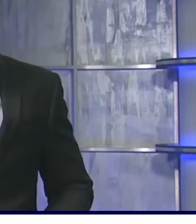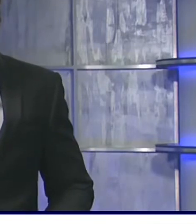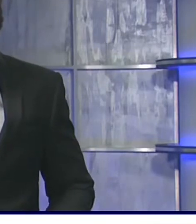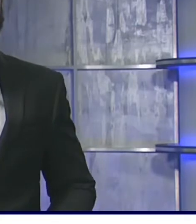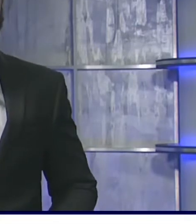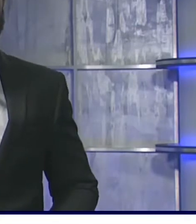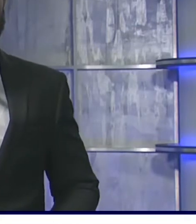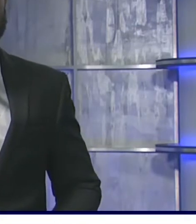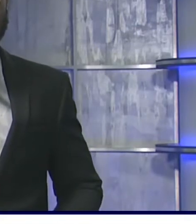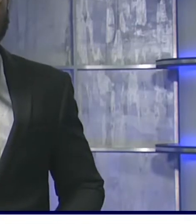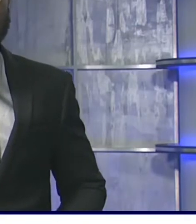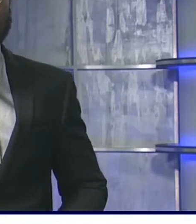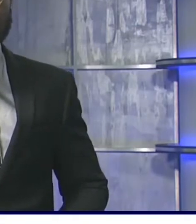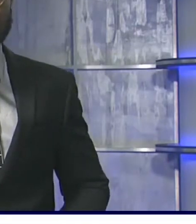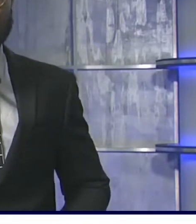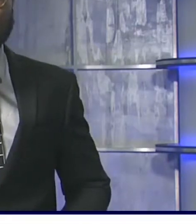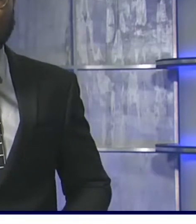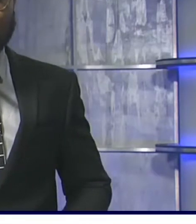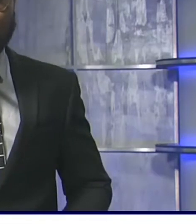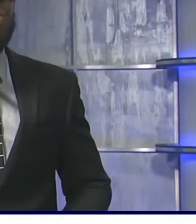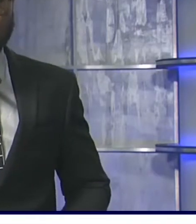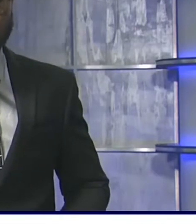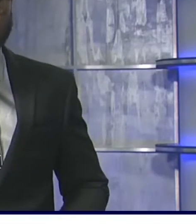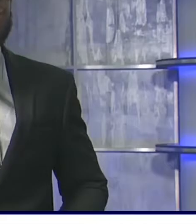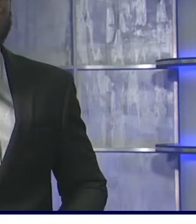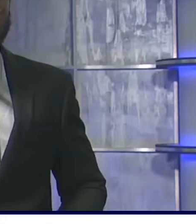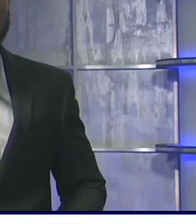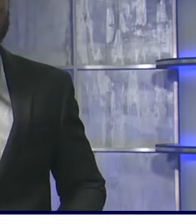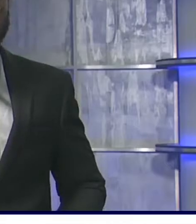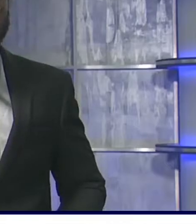College repeat as champions in the Esther Maynard BSAC zone.